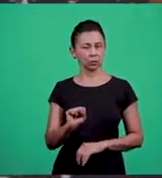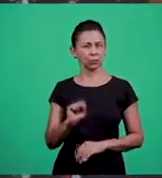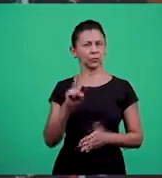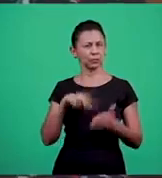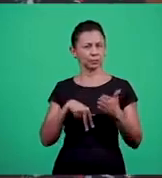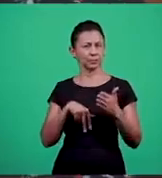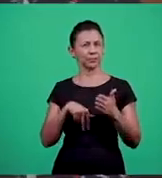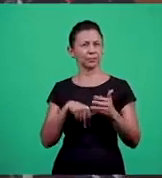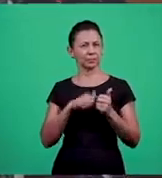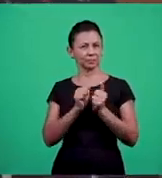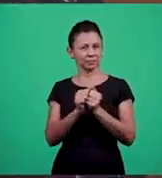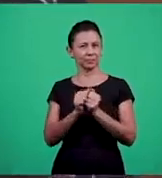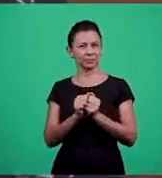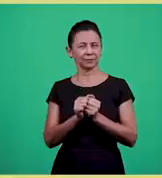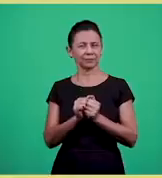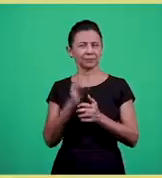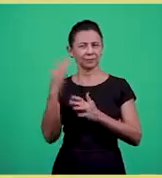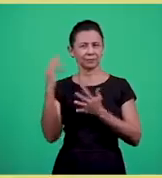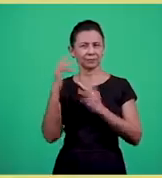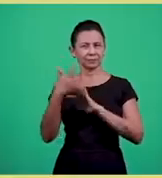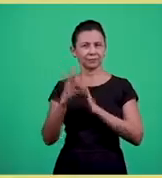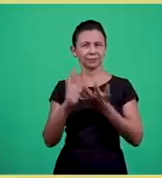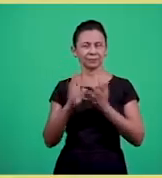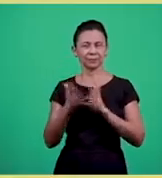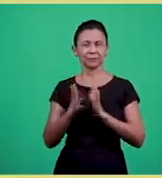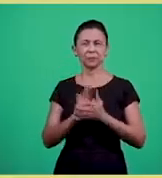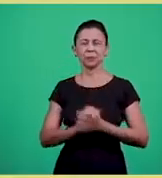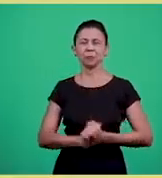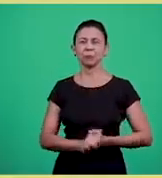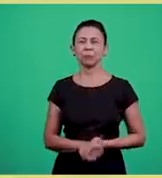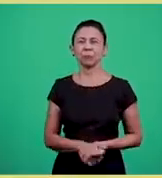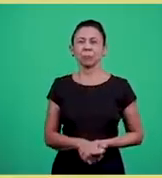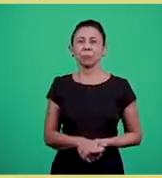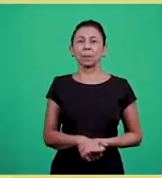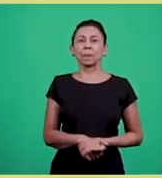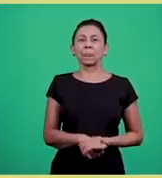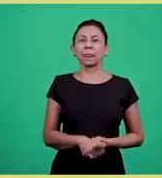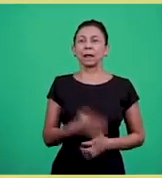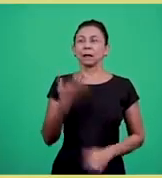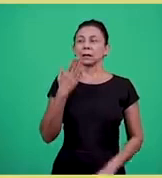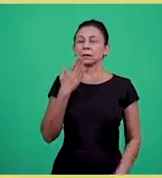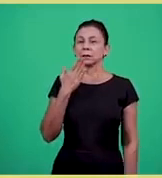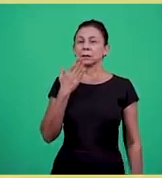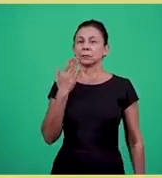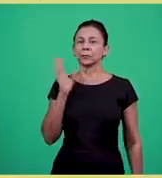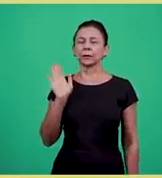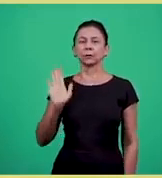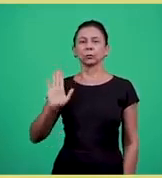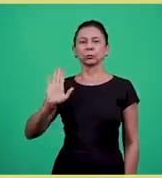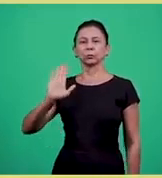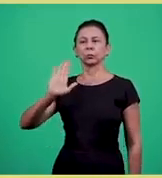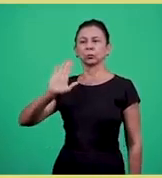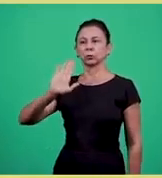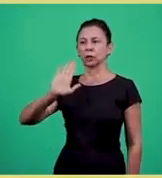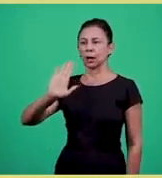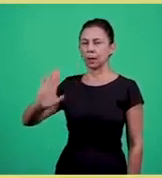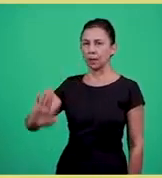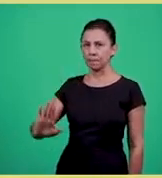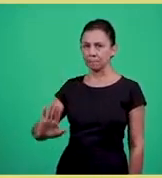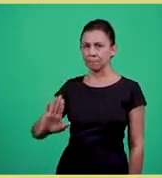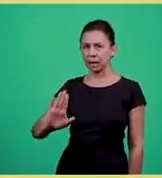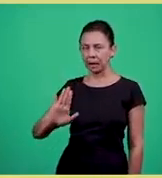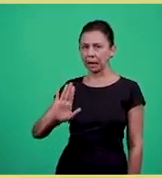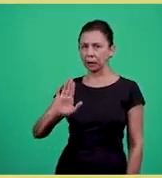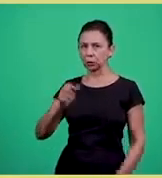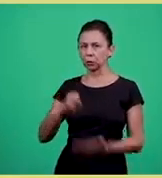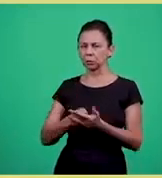and verse 18. Let's read together. We will be blameless of this oath of yours,